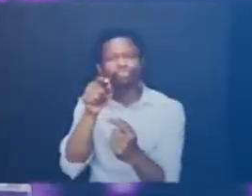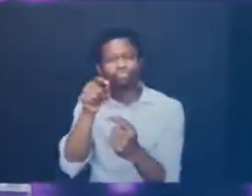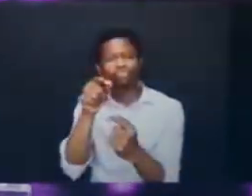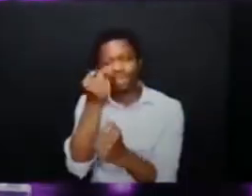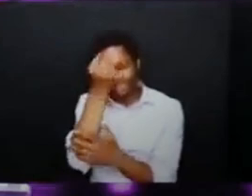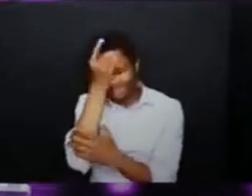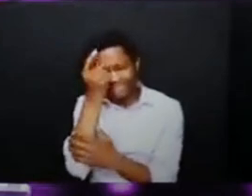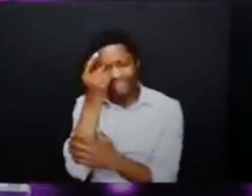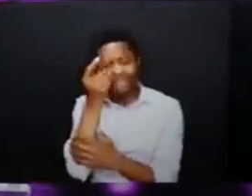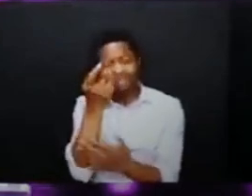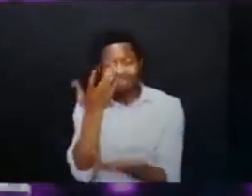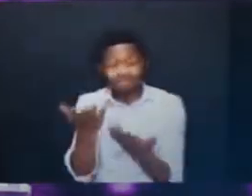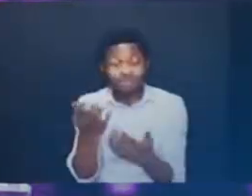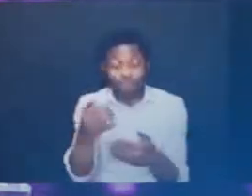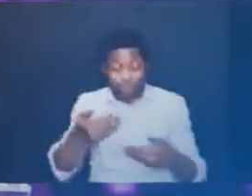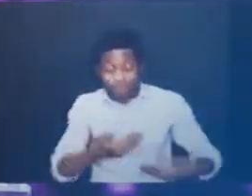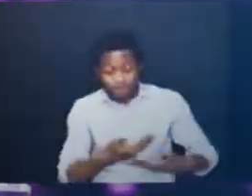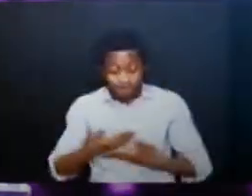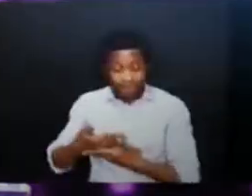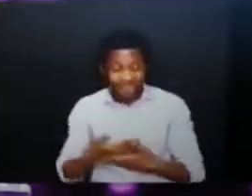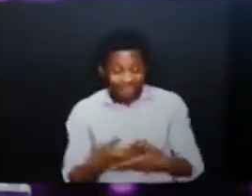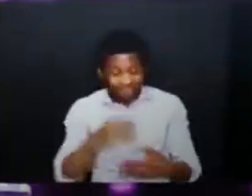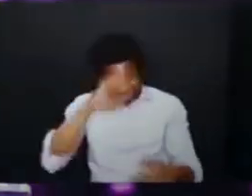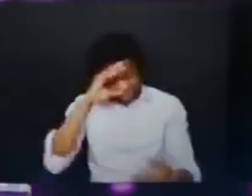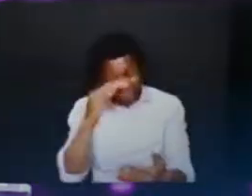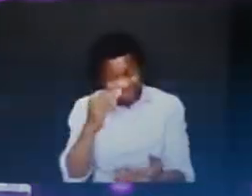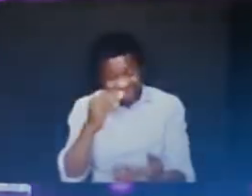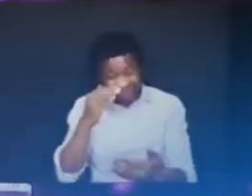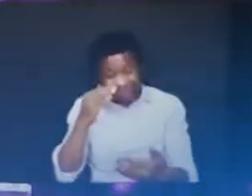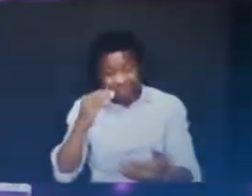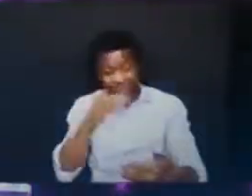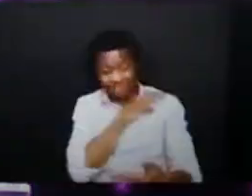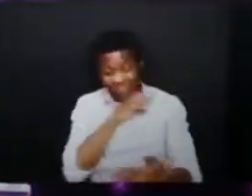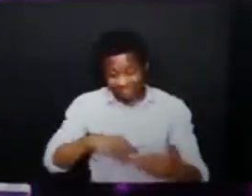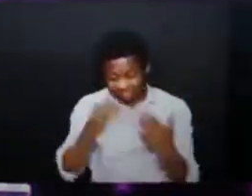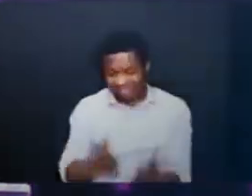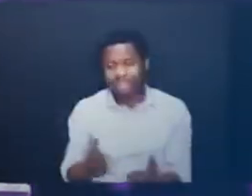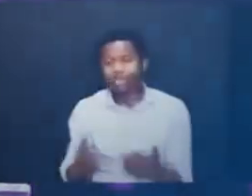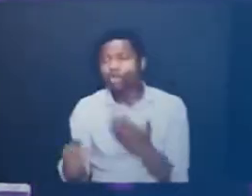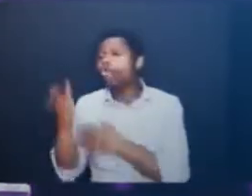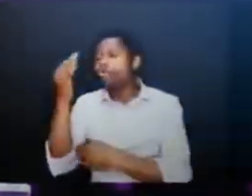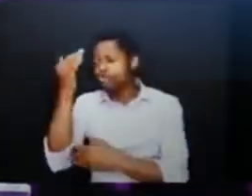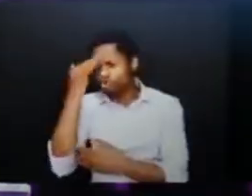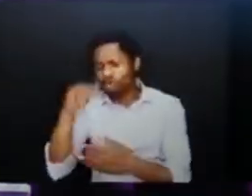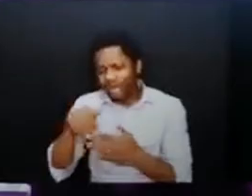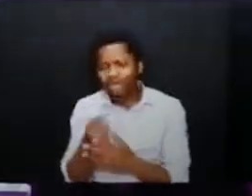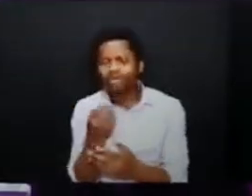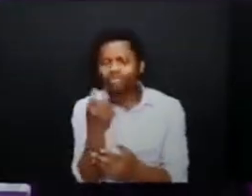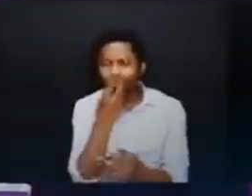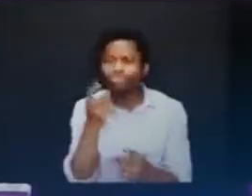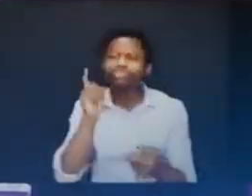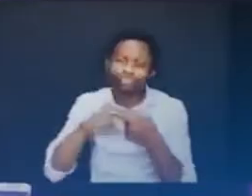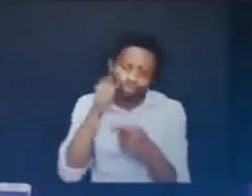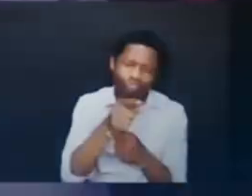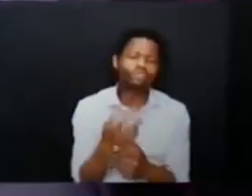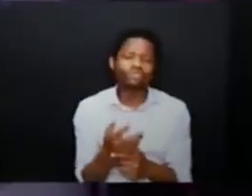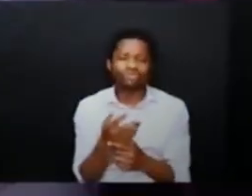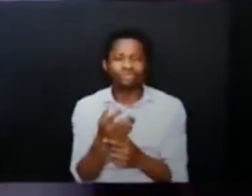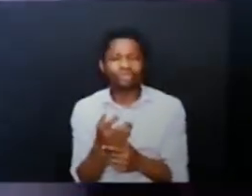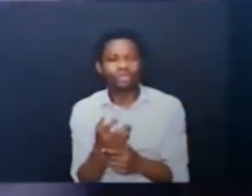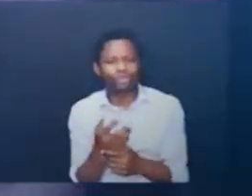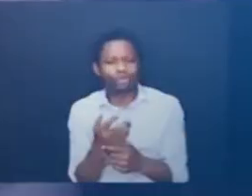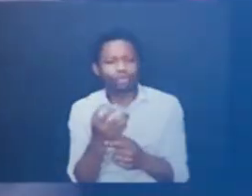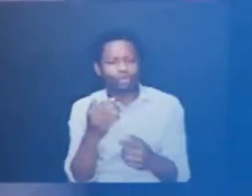Christian, can understand. If you like, go and ask Samuel. He will show you some of these things. How God could speak to a toddler like